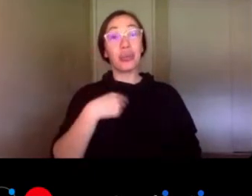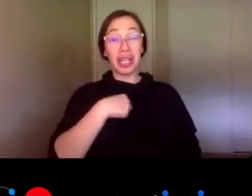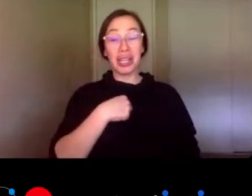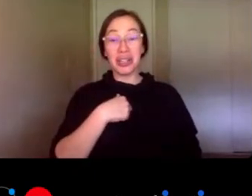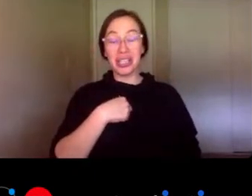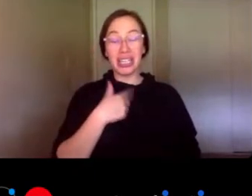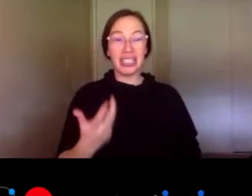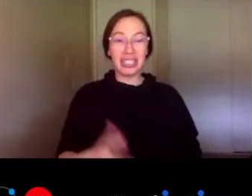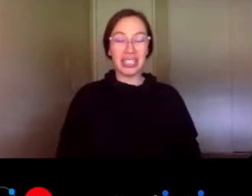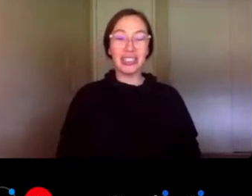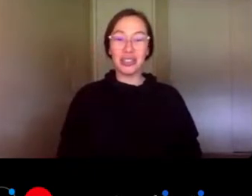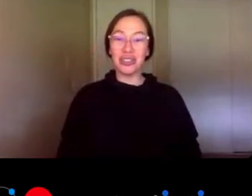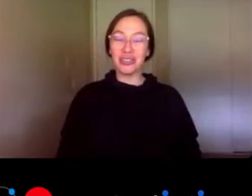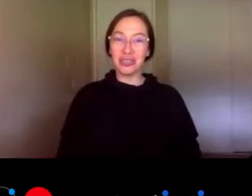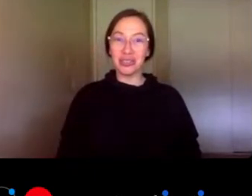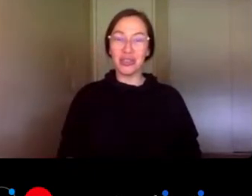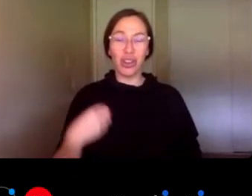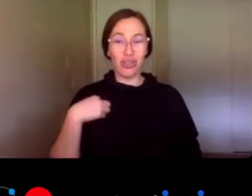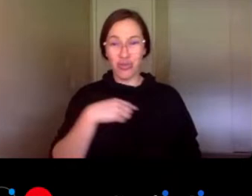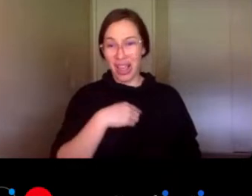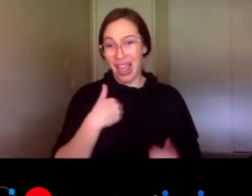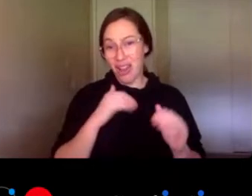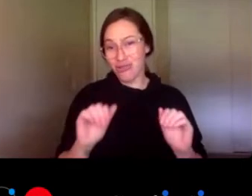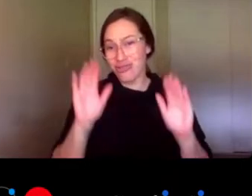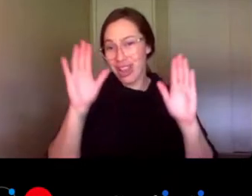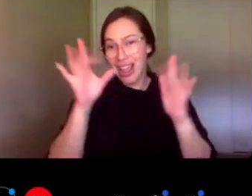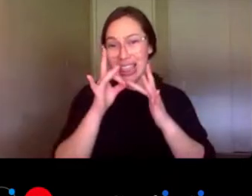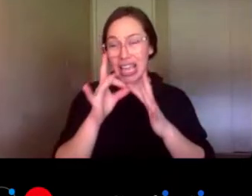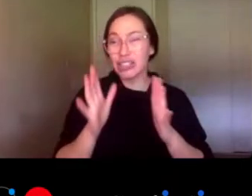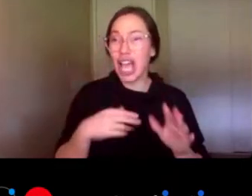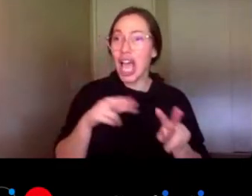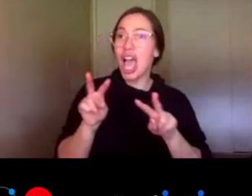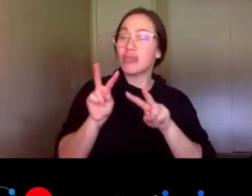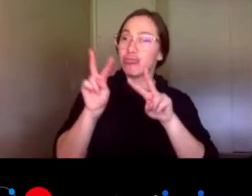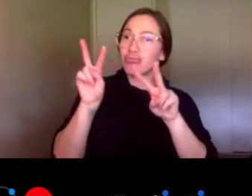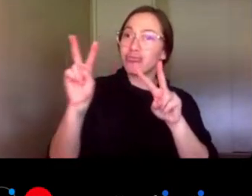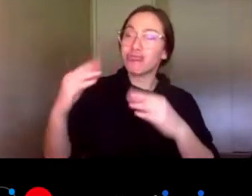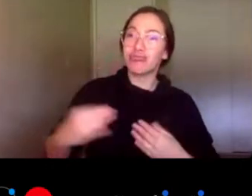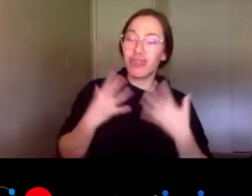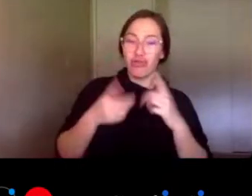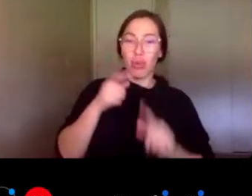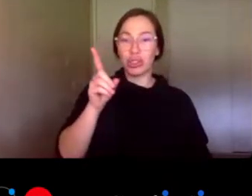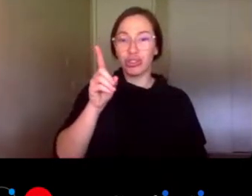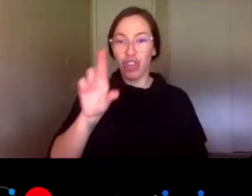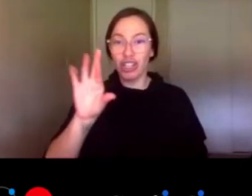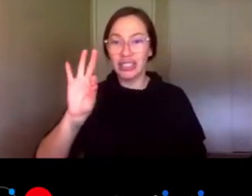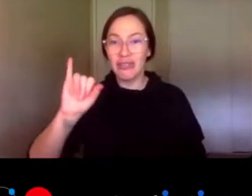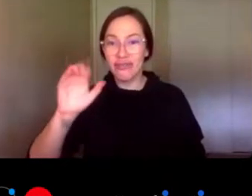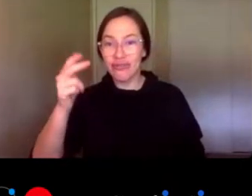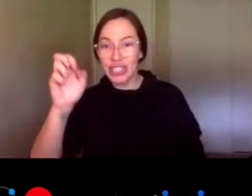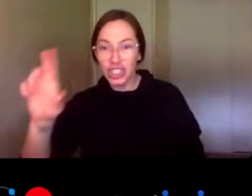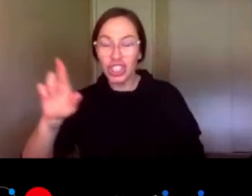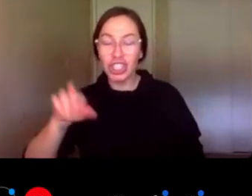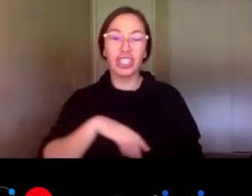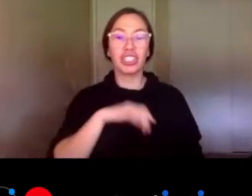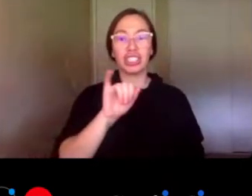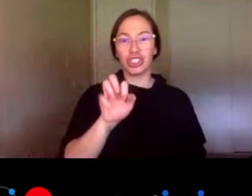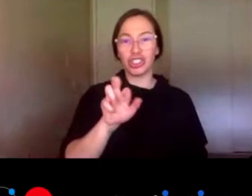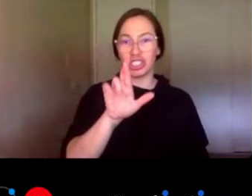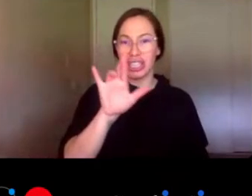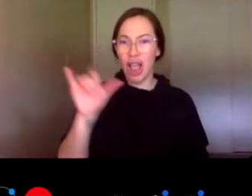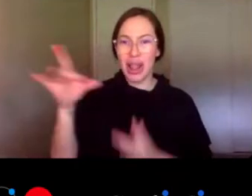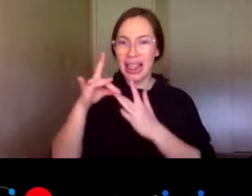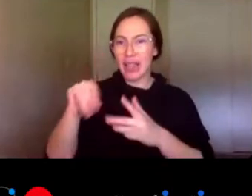had some great leaders that I've followed, footsteps of Dr. Fisher, Jerry Abendaris led this district for many